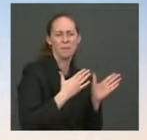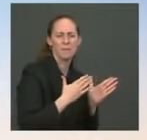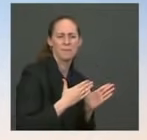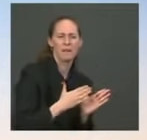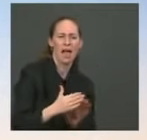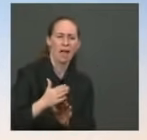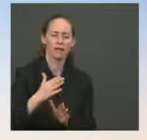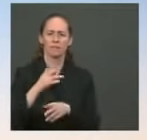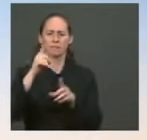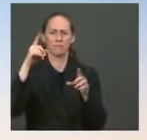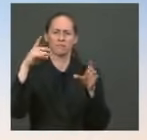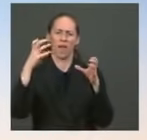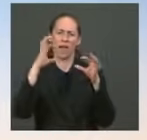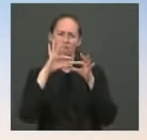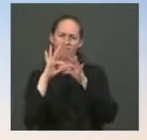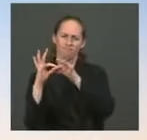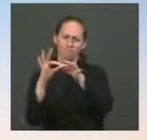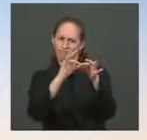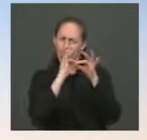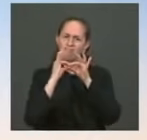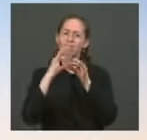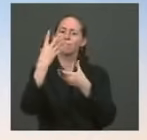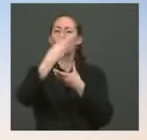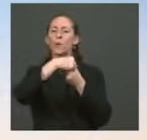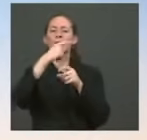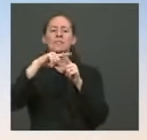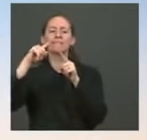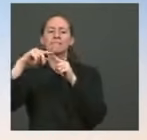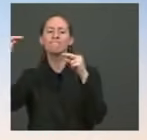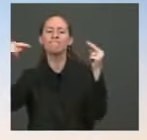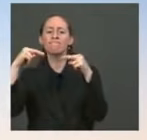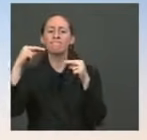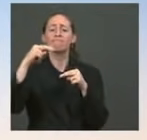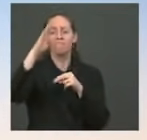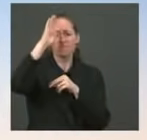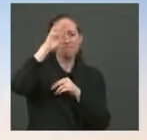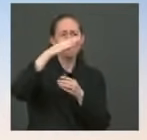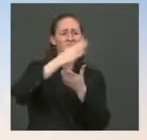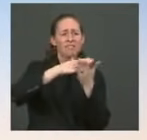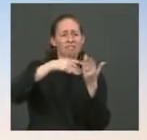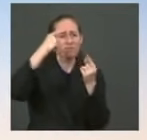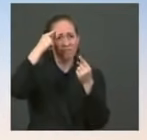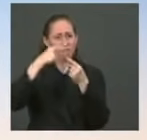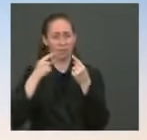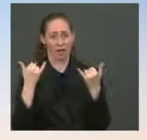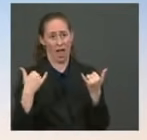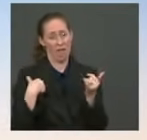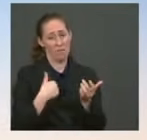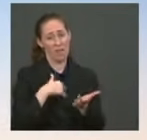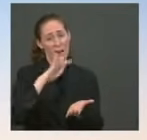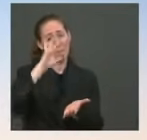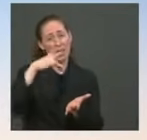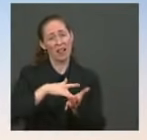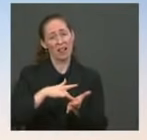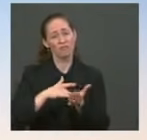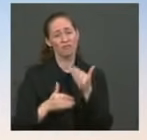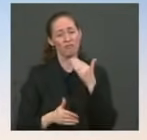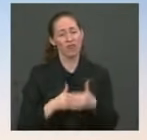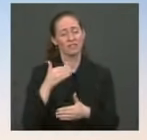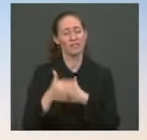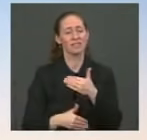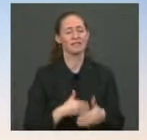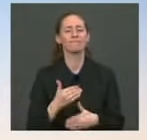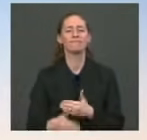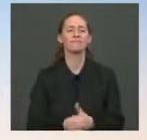range of viewpoints on wherever there may be some marginal disagreements. We're in the middle of that inflection point now. And the next